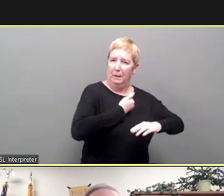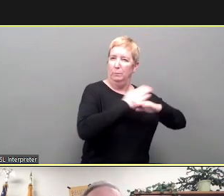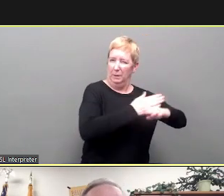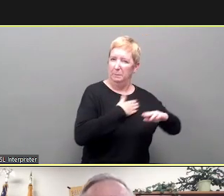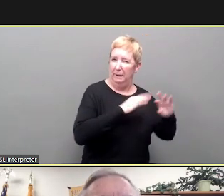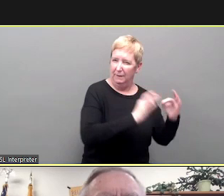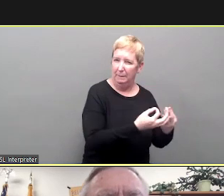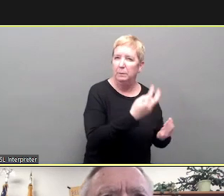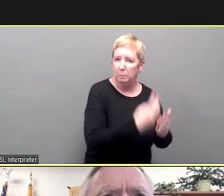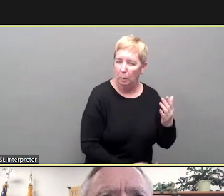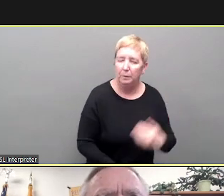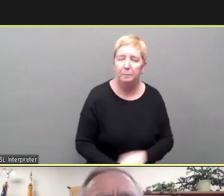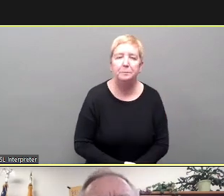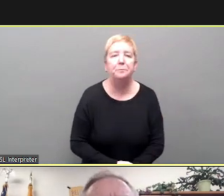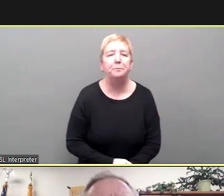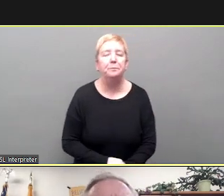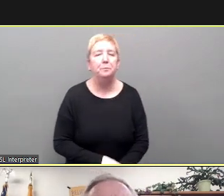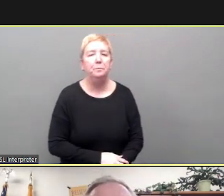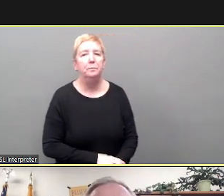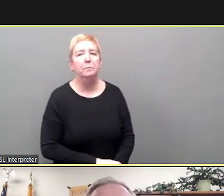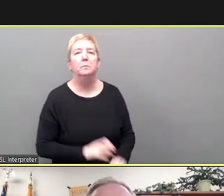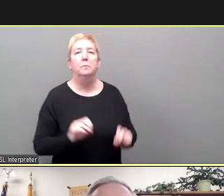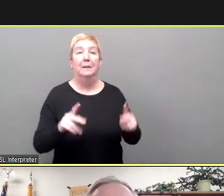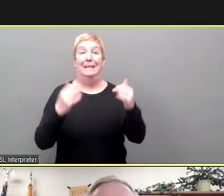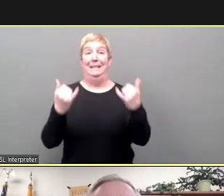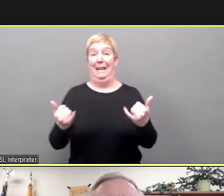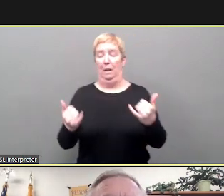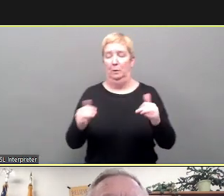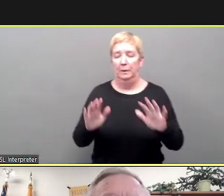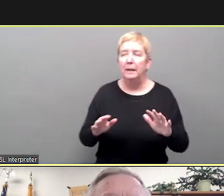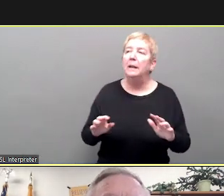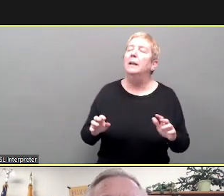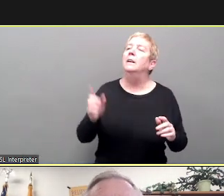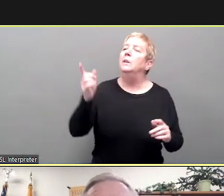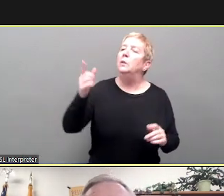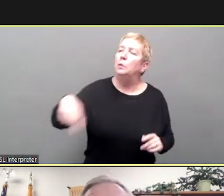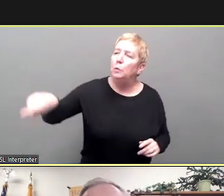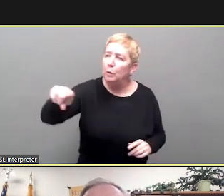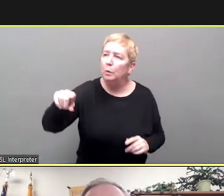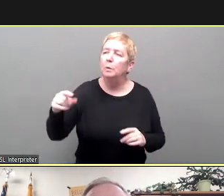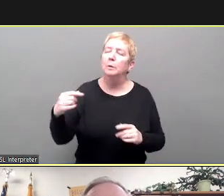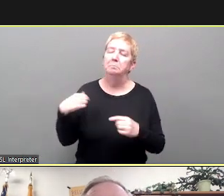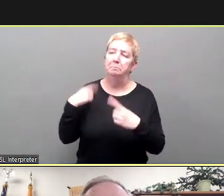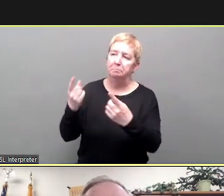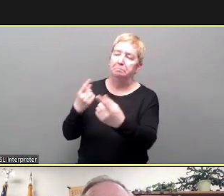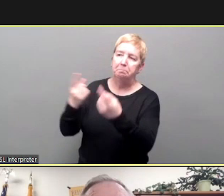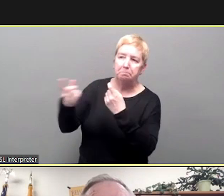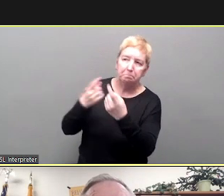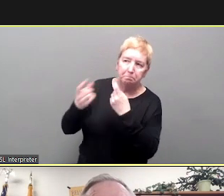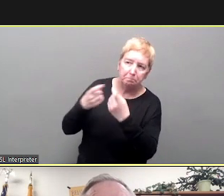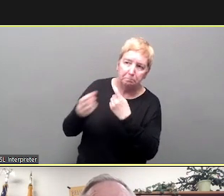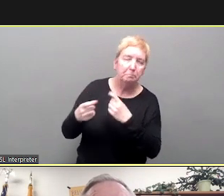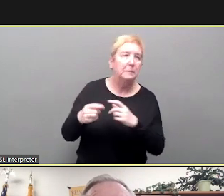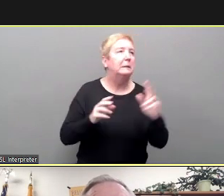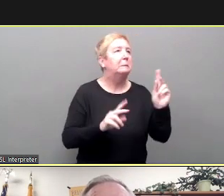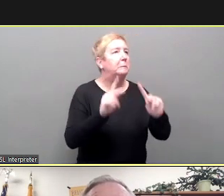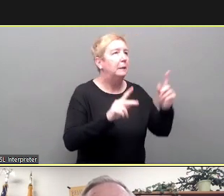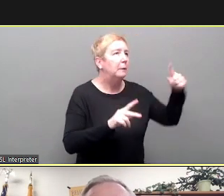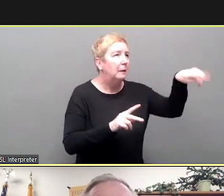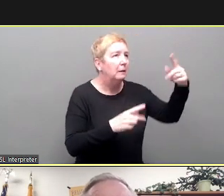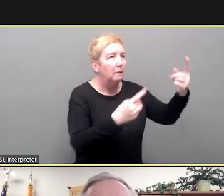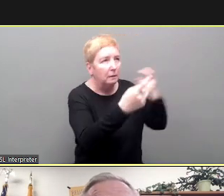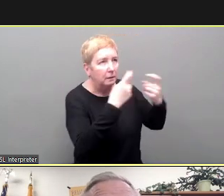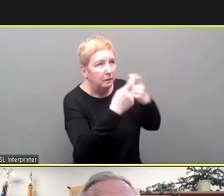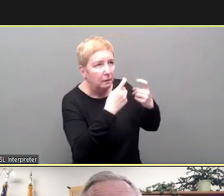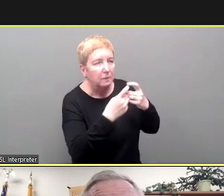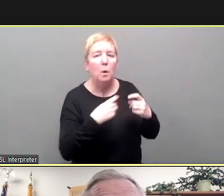So let me walk through this, getting a lot of questions from you all and also from the public about, can